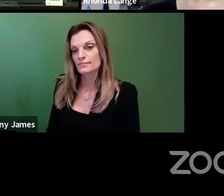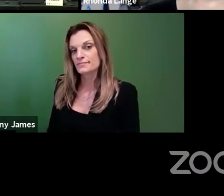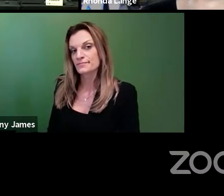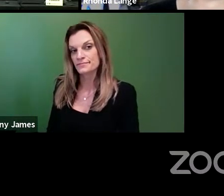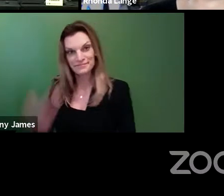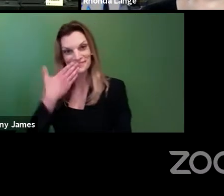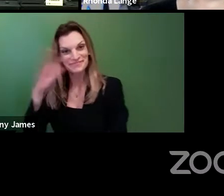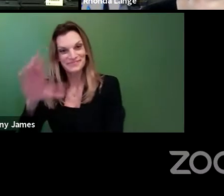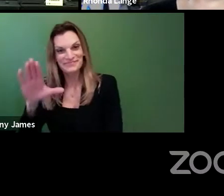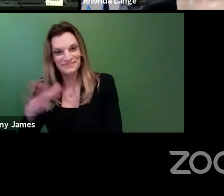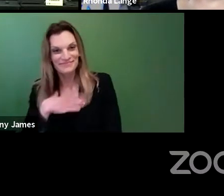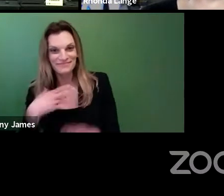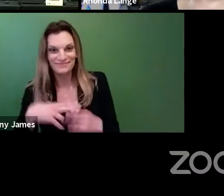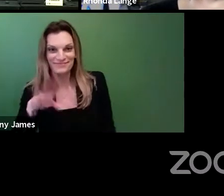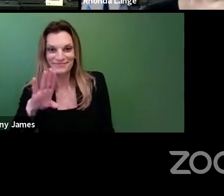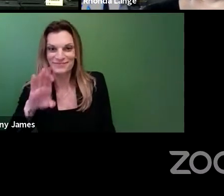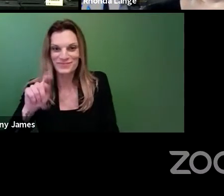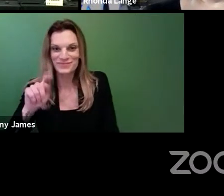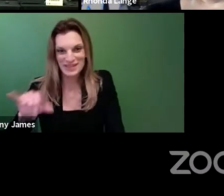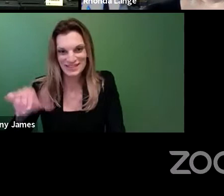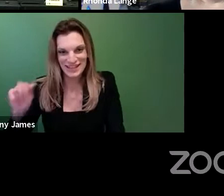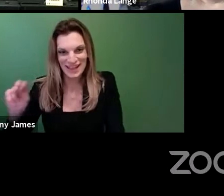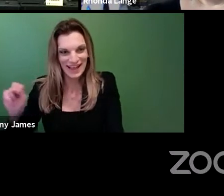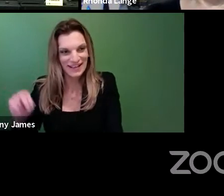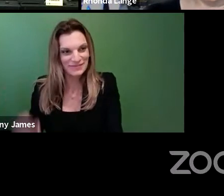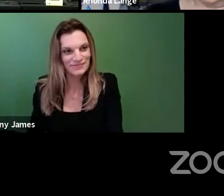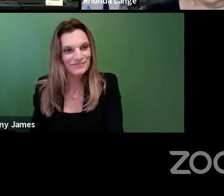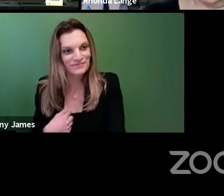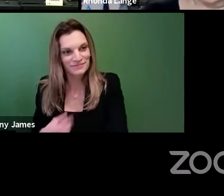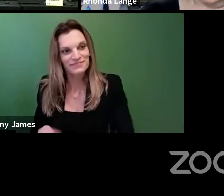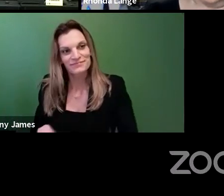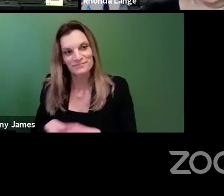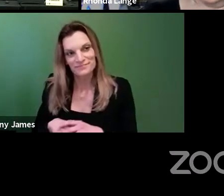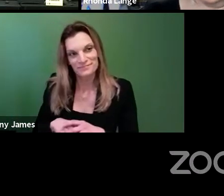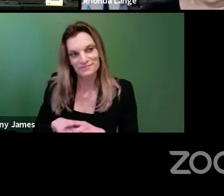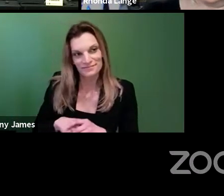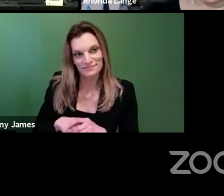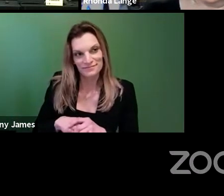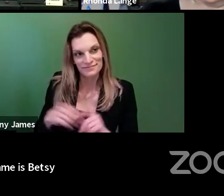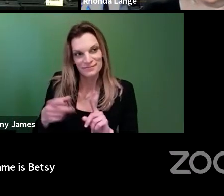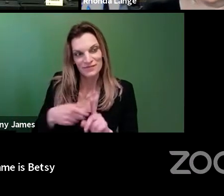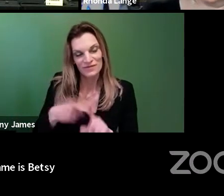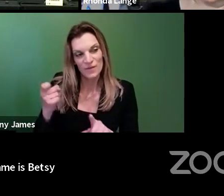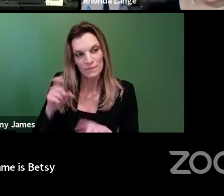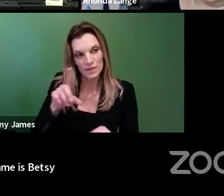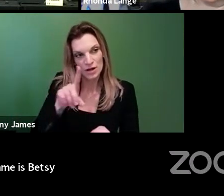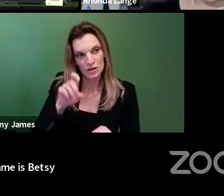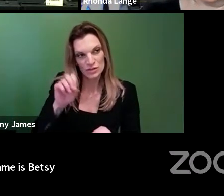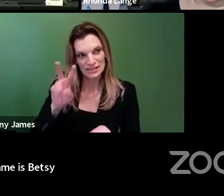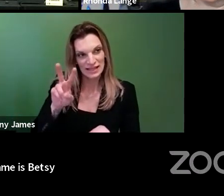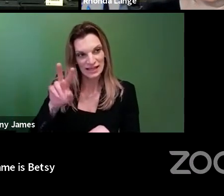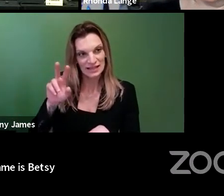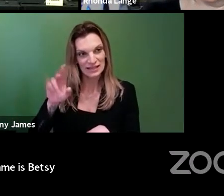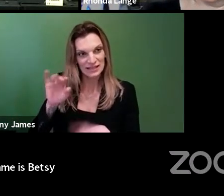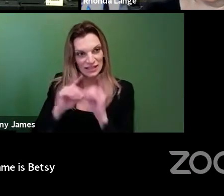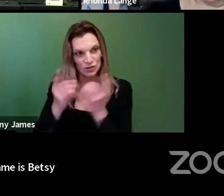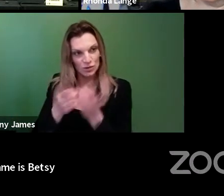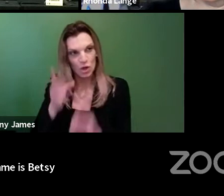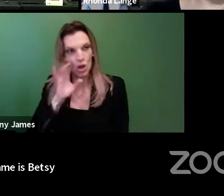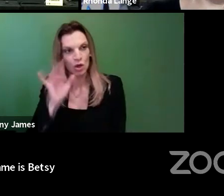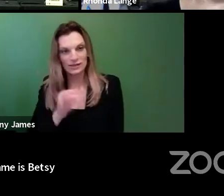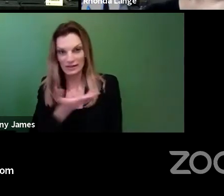Good evening. My name is Betsy Ann Goulette Moskowitz, and I'm from the 102nd District, which looks like